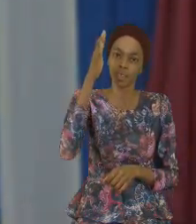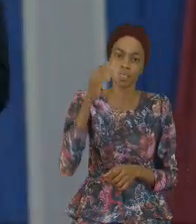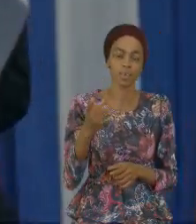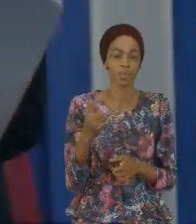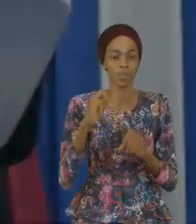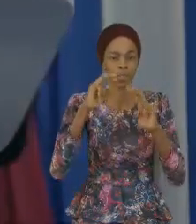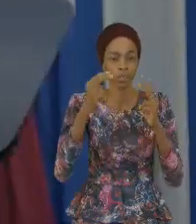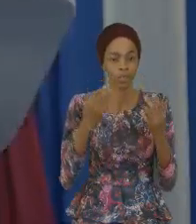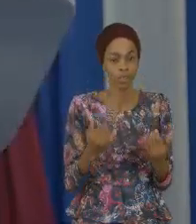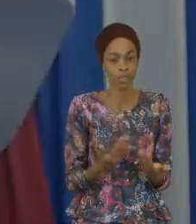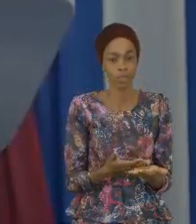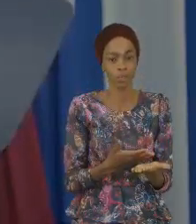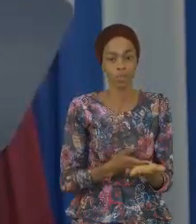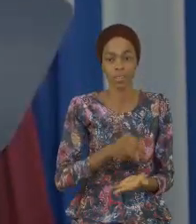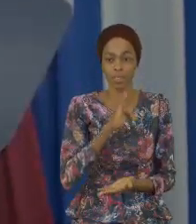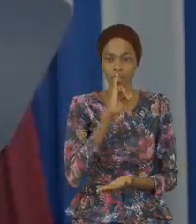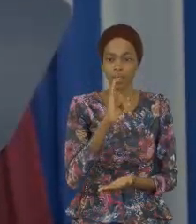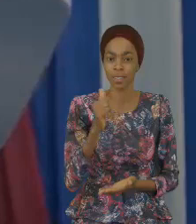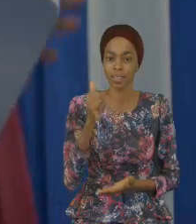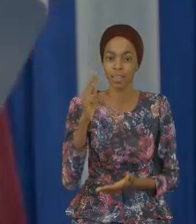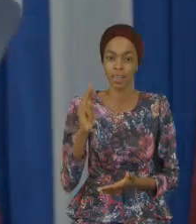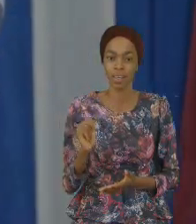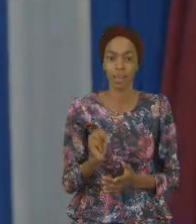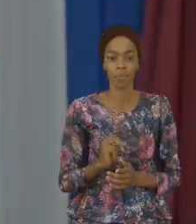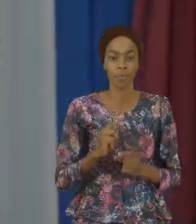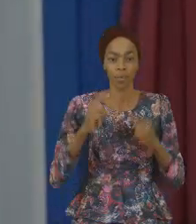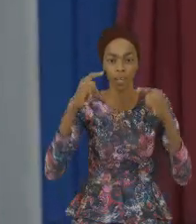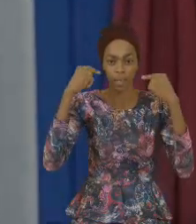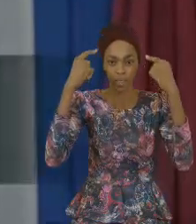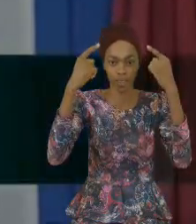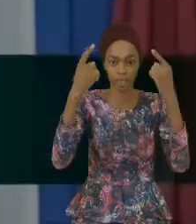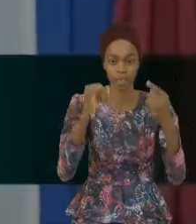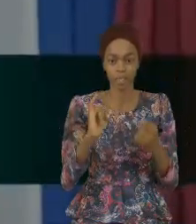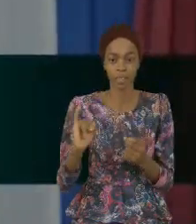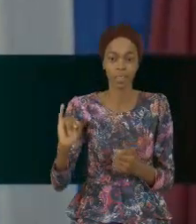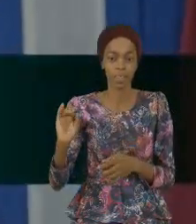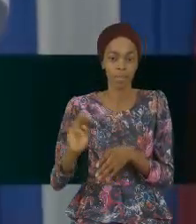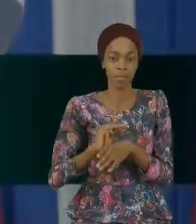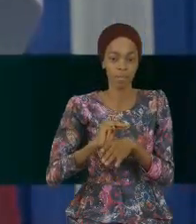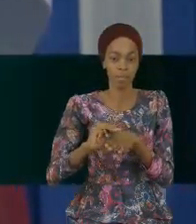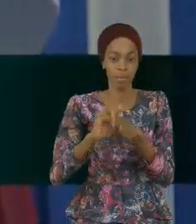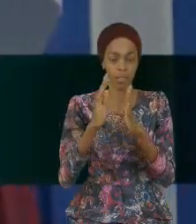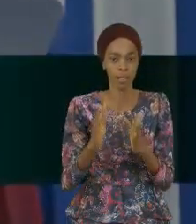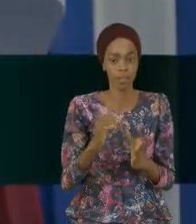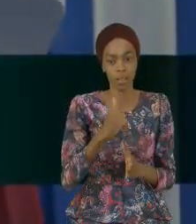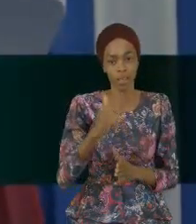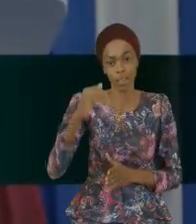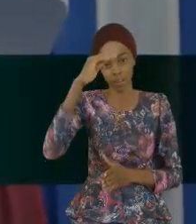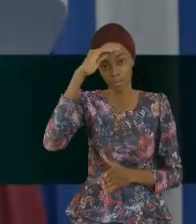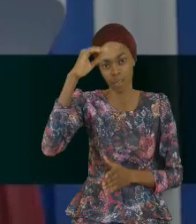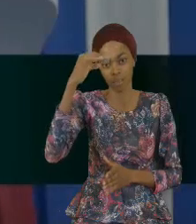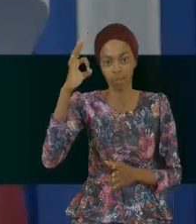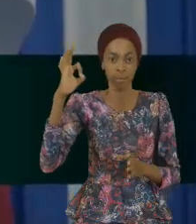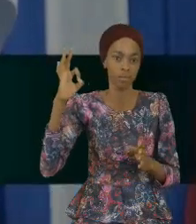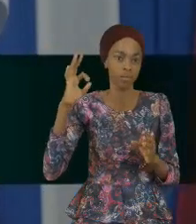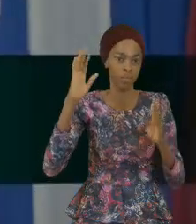this morning is an excelling minister, a man of destiny. Of course, if